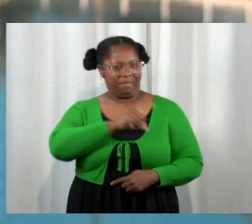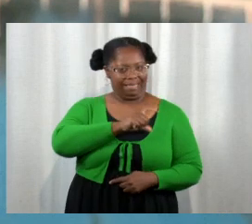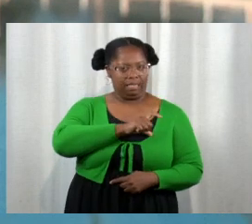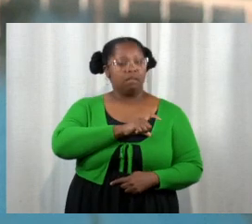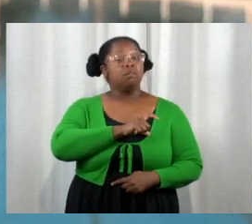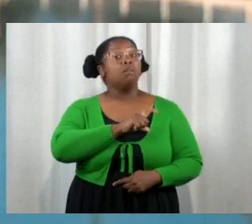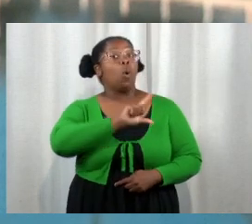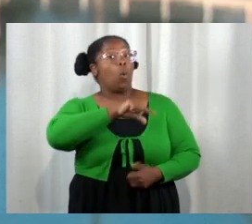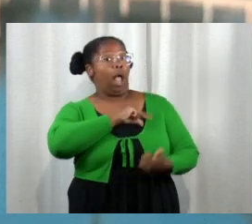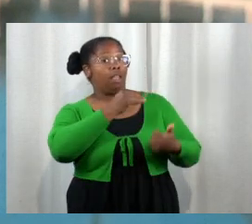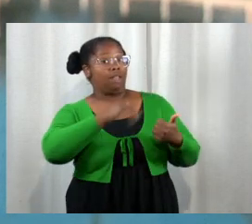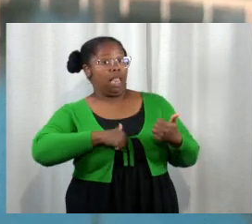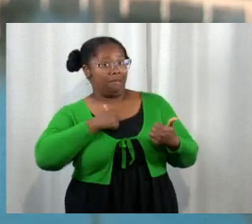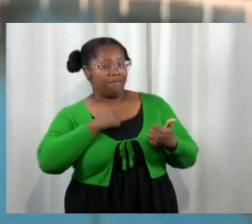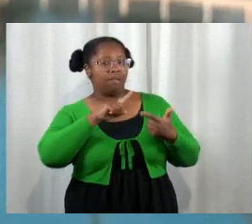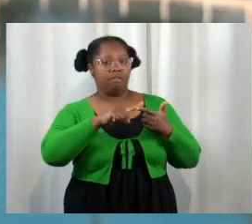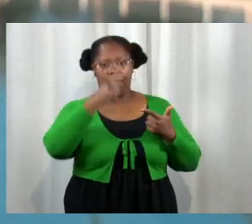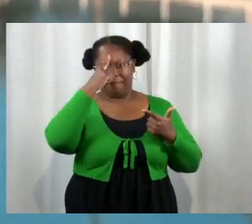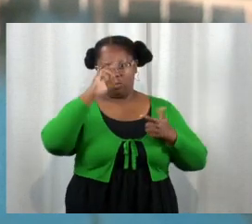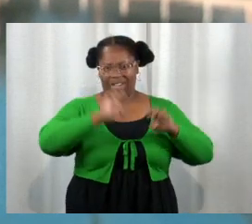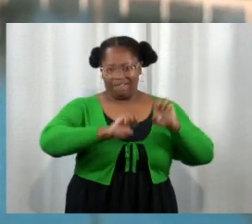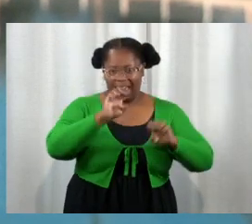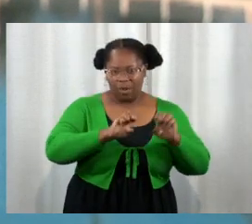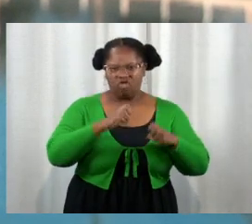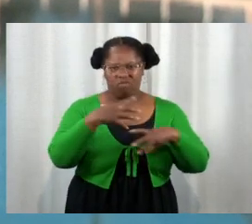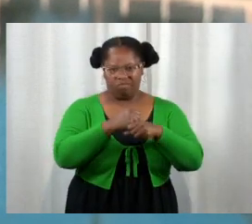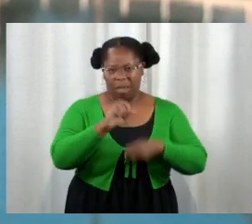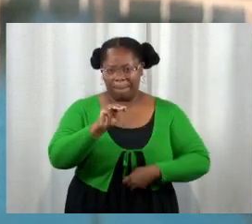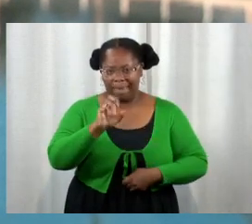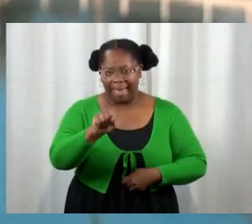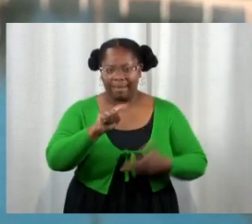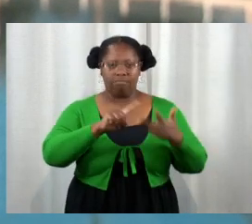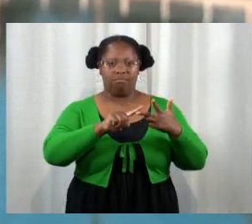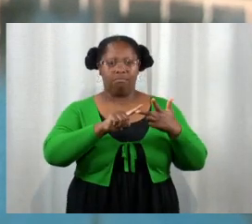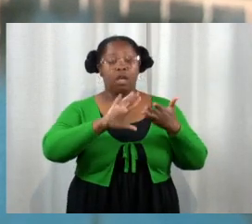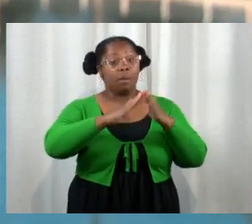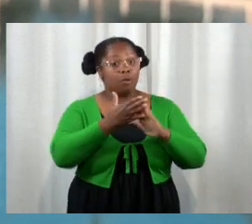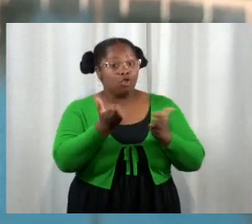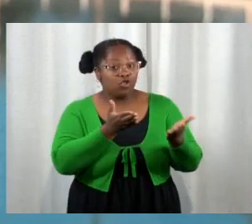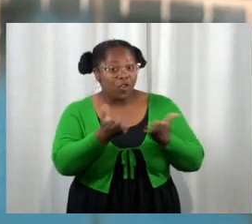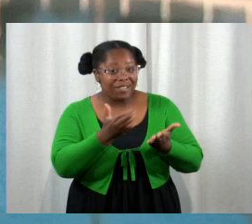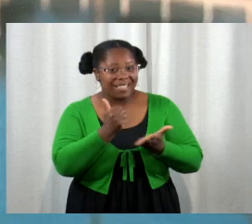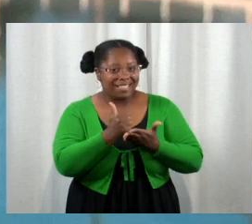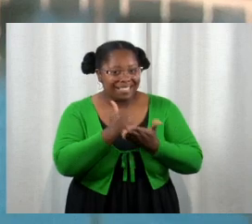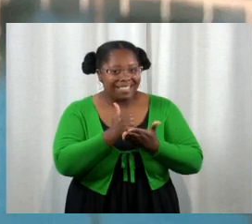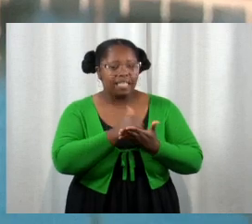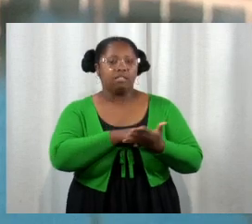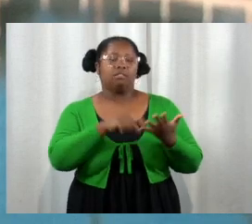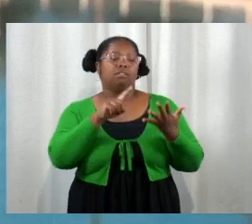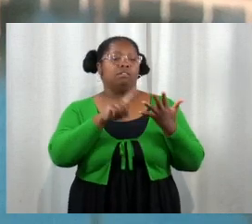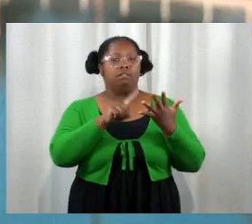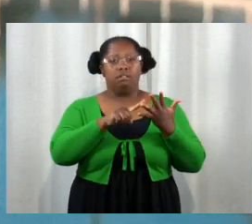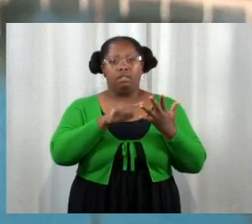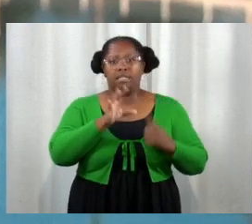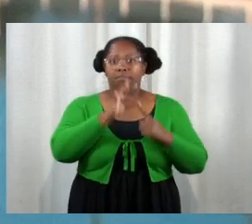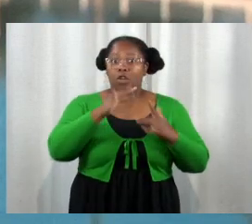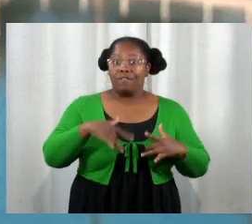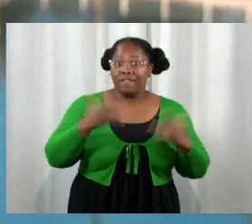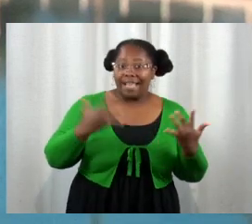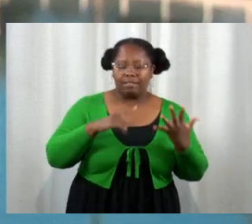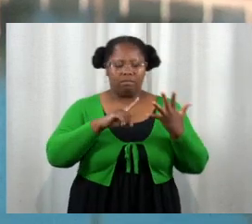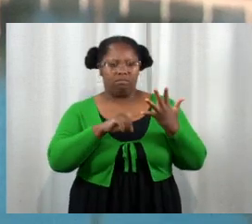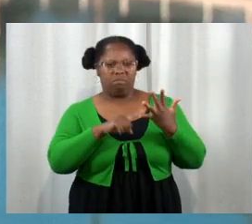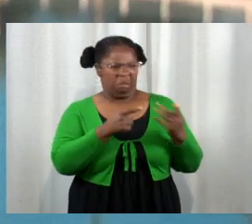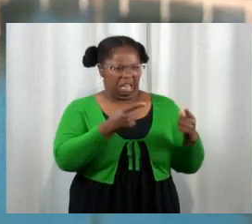also oversee our mental evaluation team, known as the MET team, our community services assistants, special events, and our